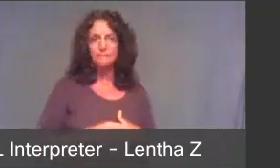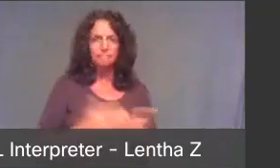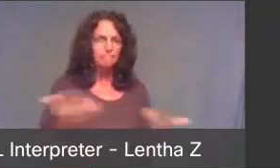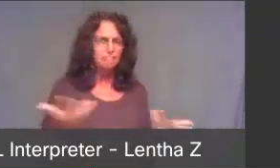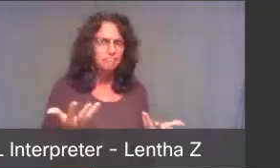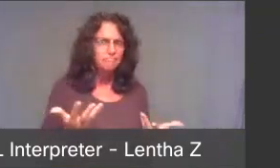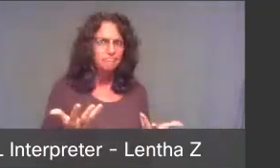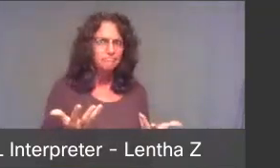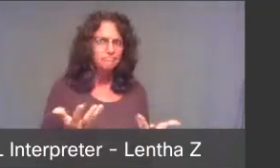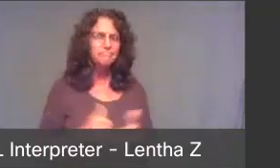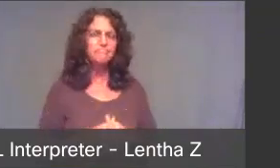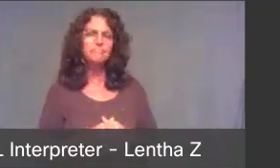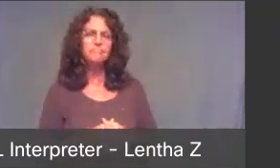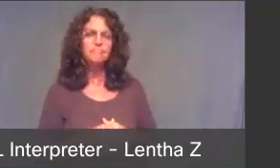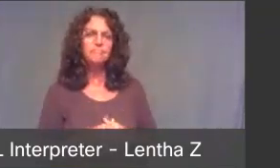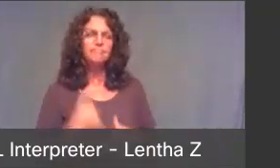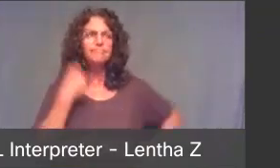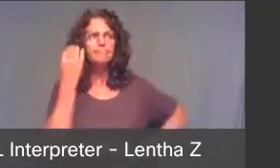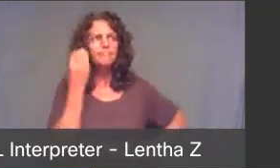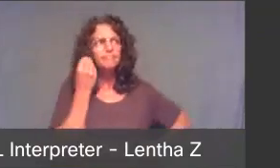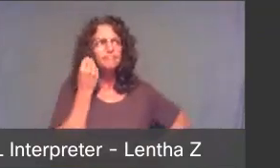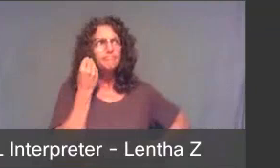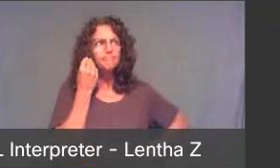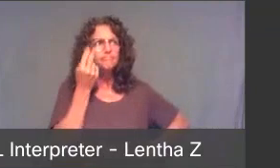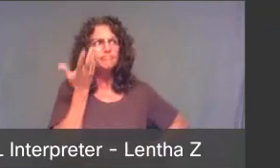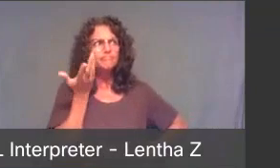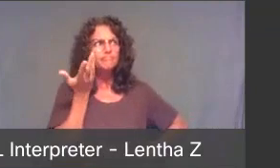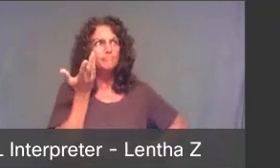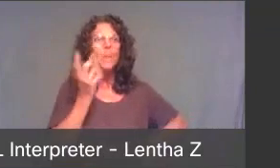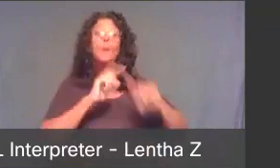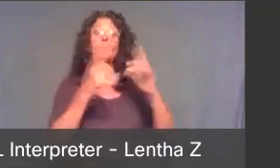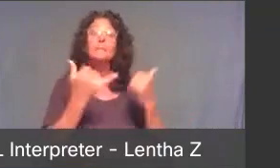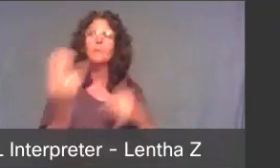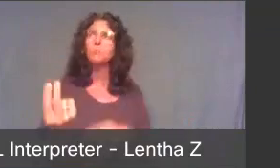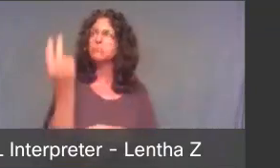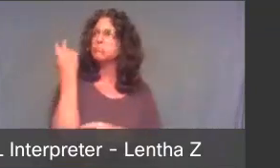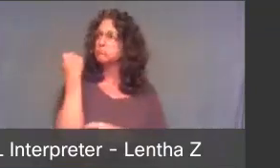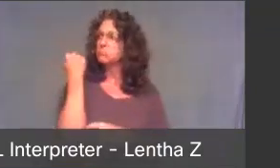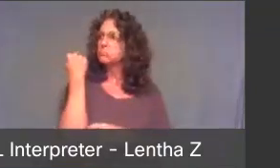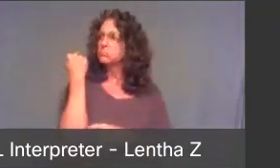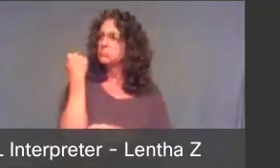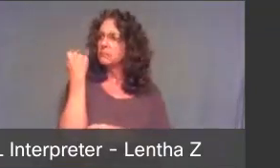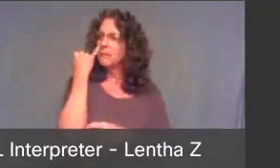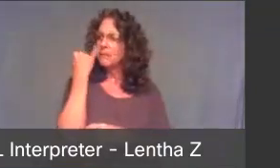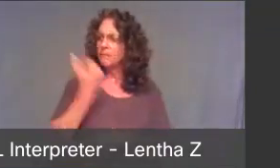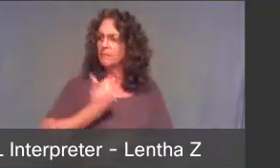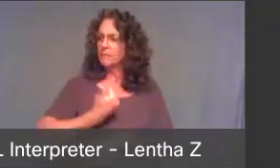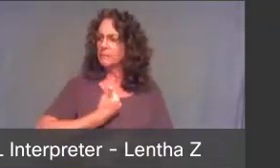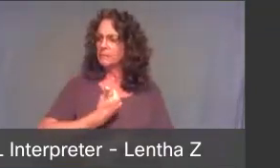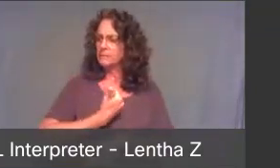it? And I could speculate, but in hindsight, I sometimes wonder if I had been any